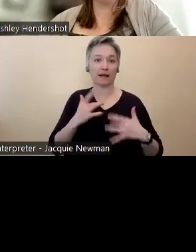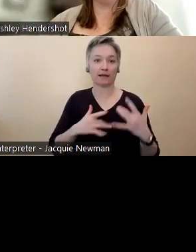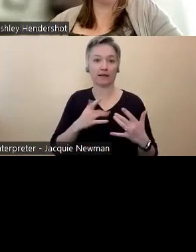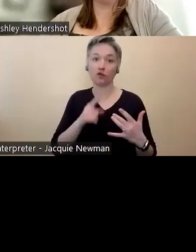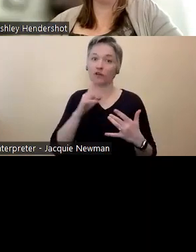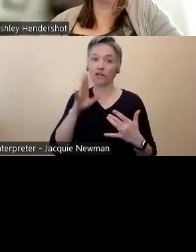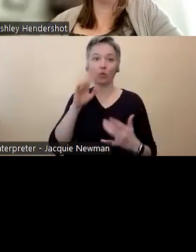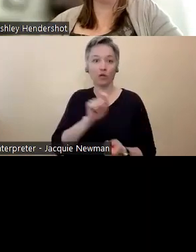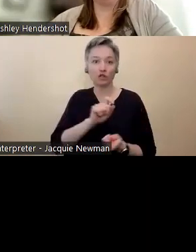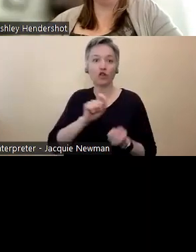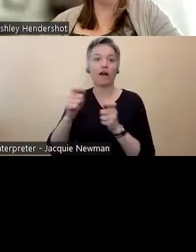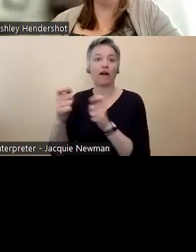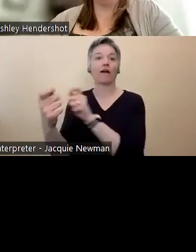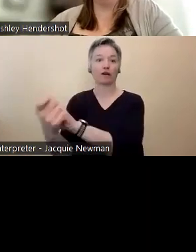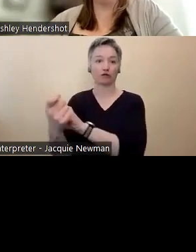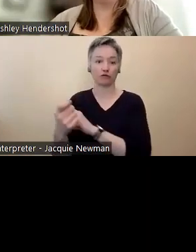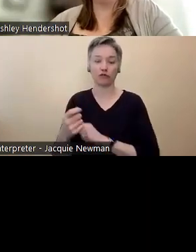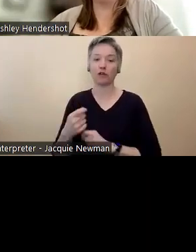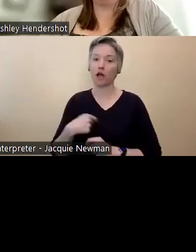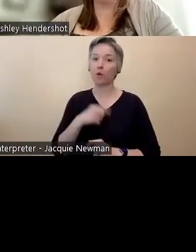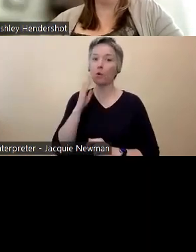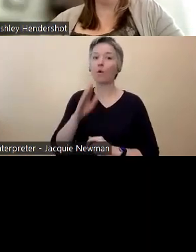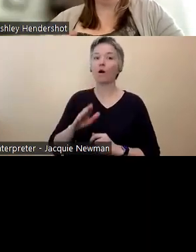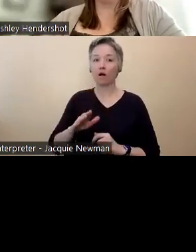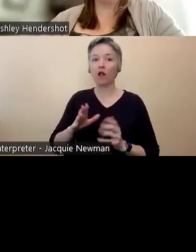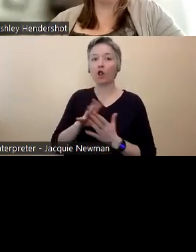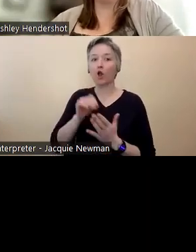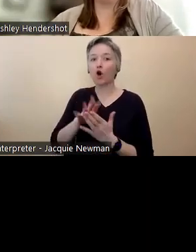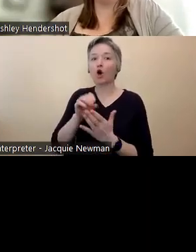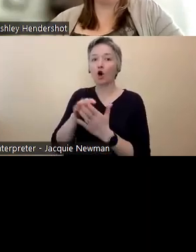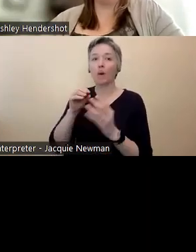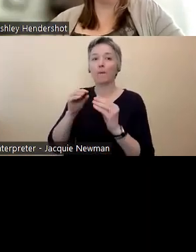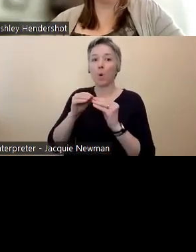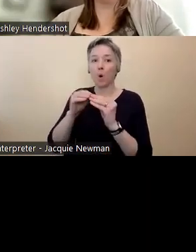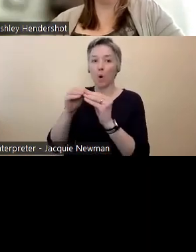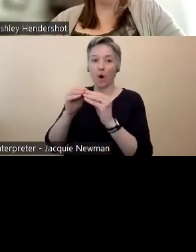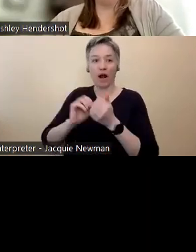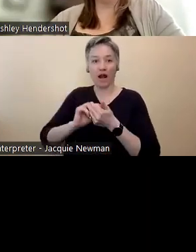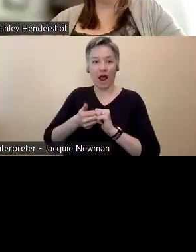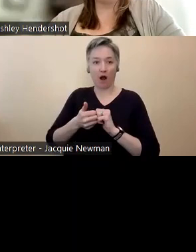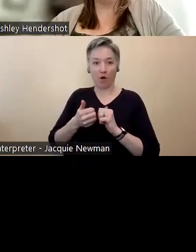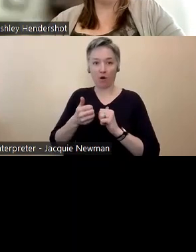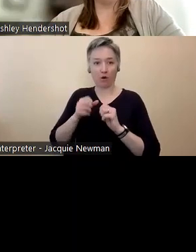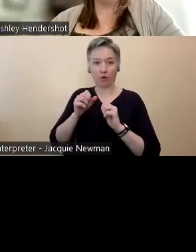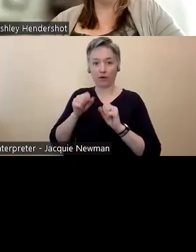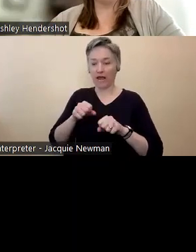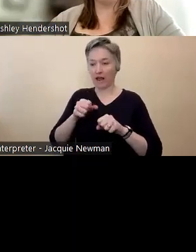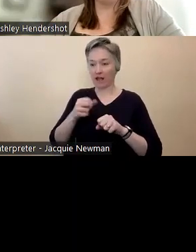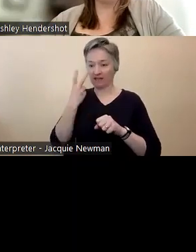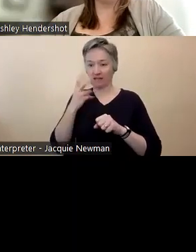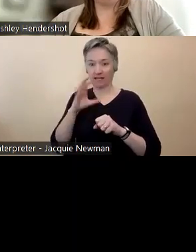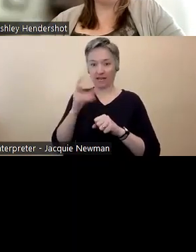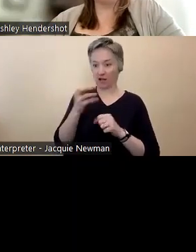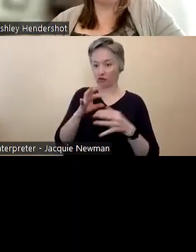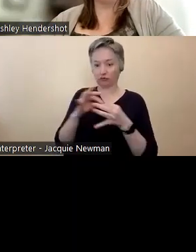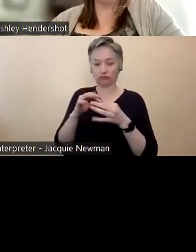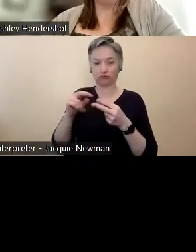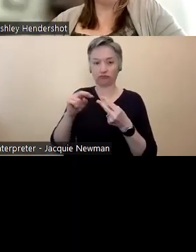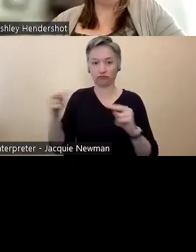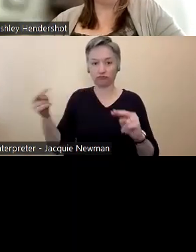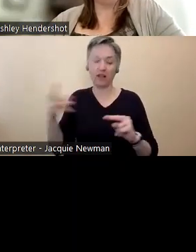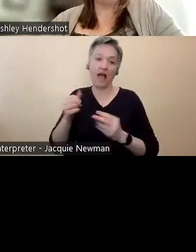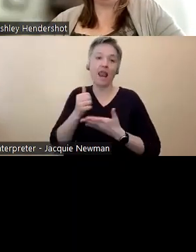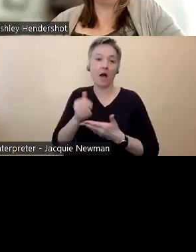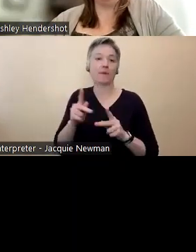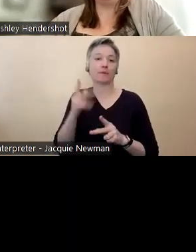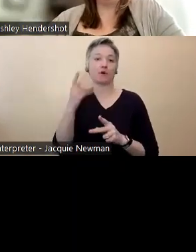change over time. And we're going to find about more of these how we're going to map some of these cancers and really help people inform their risk prior to